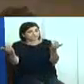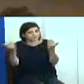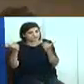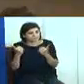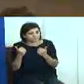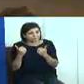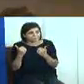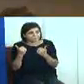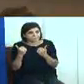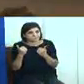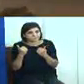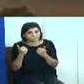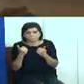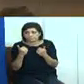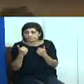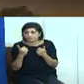amen,